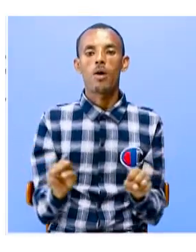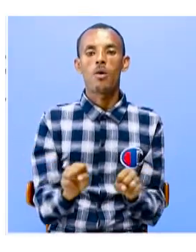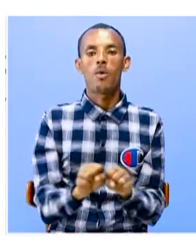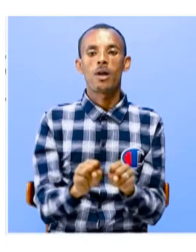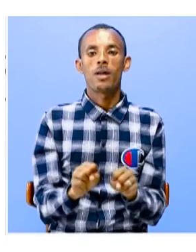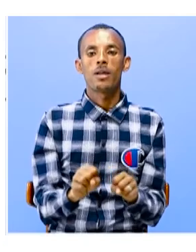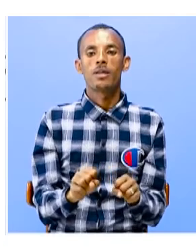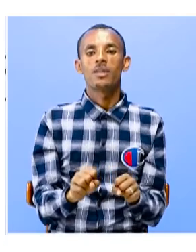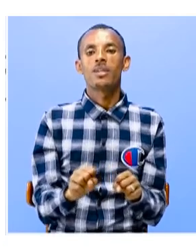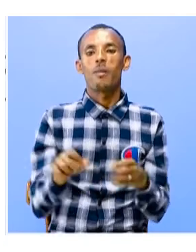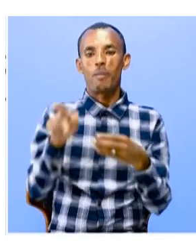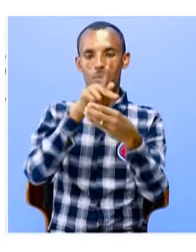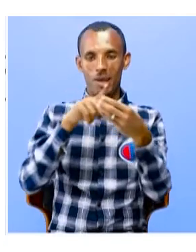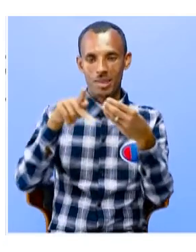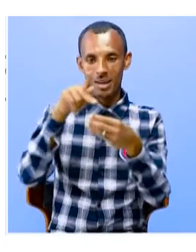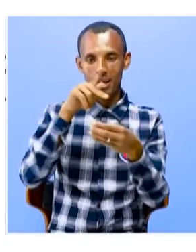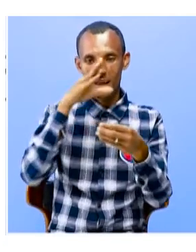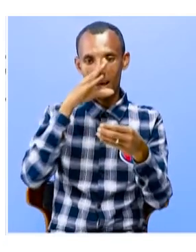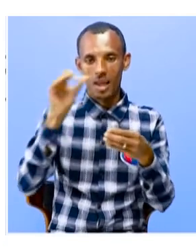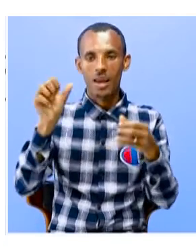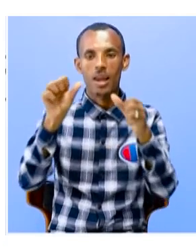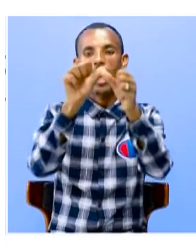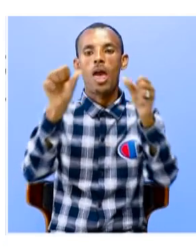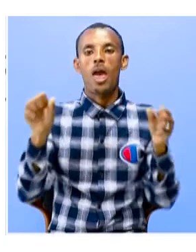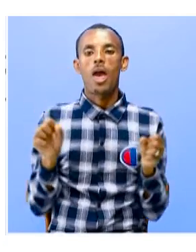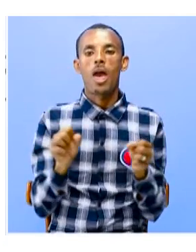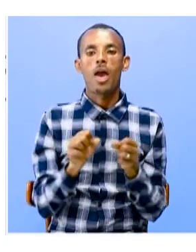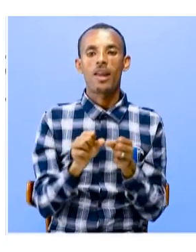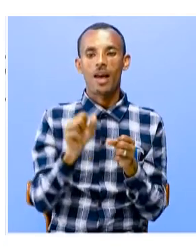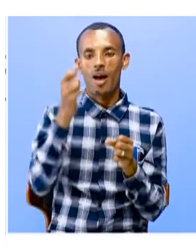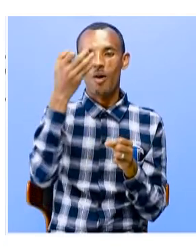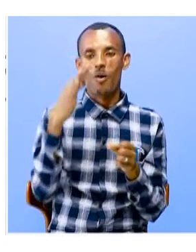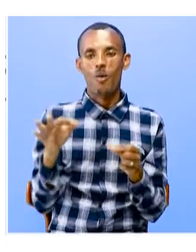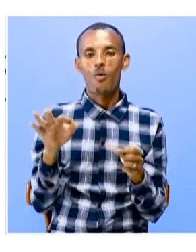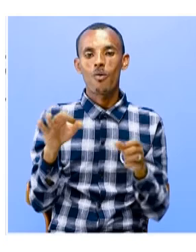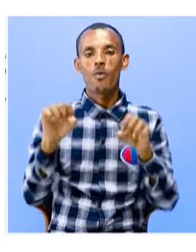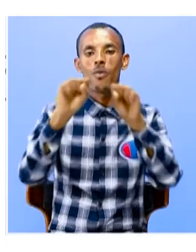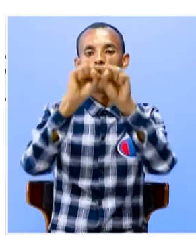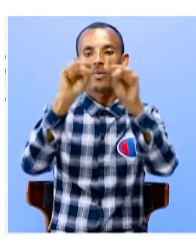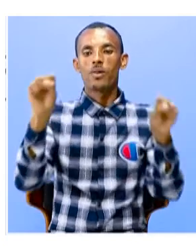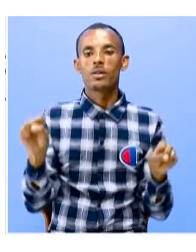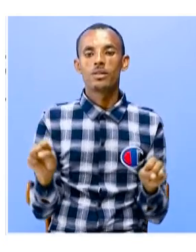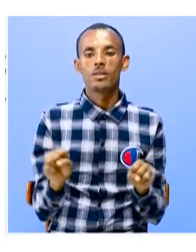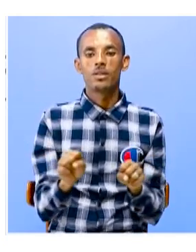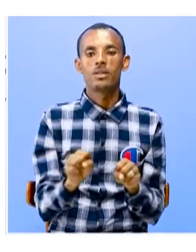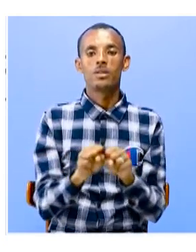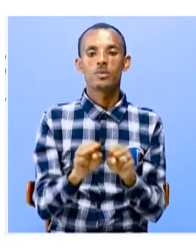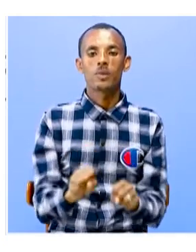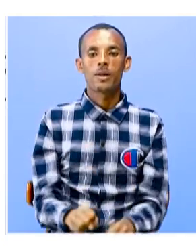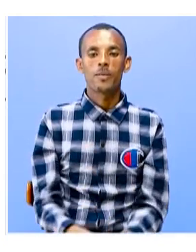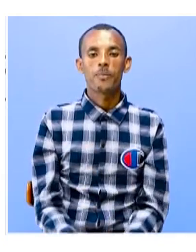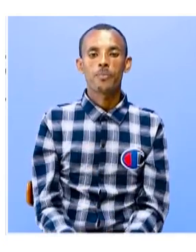and perimeter of square. Area and perimeter